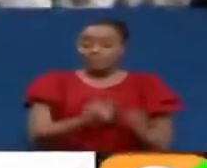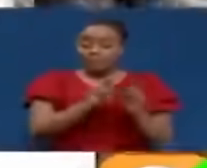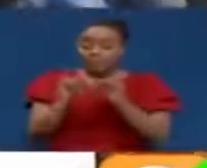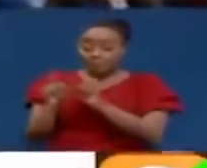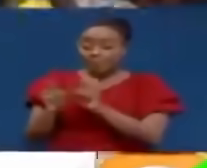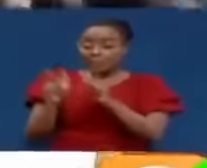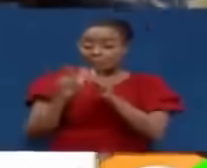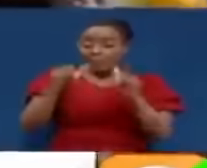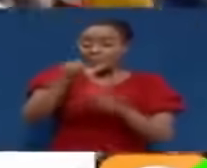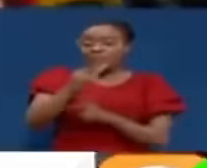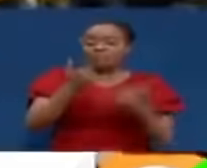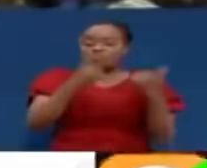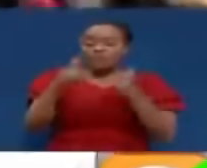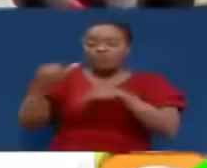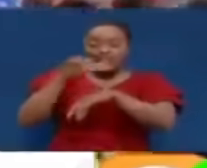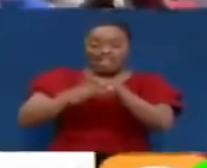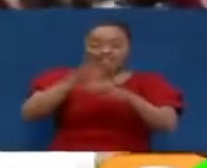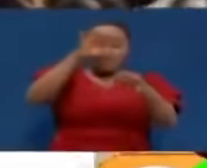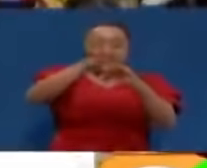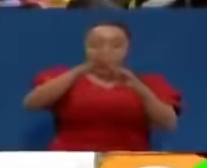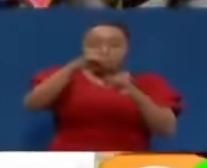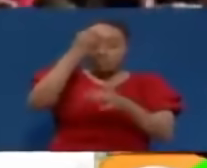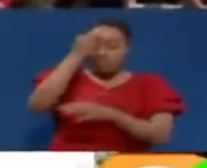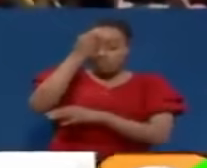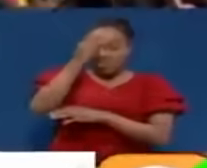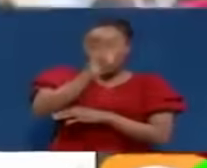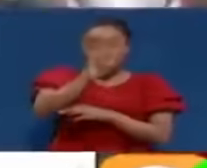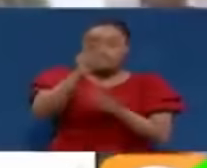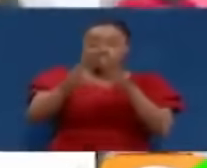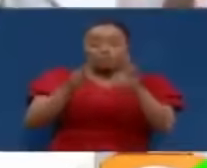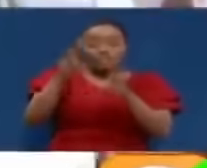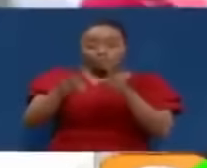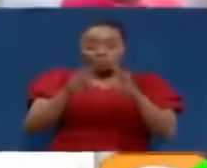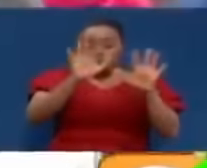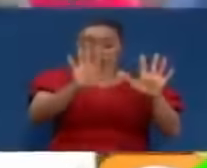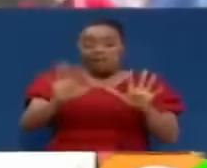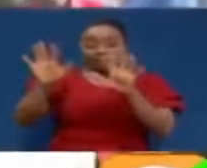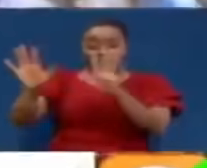also saw him woo the Maasai vote ahead of the 2022 showdown,